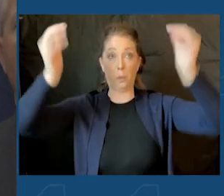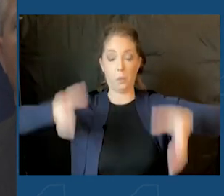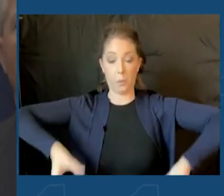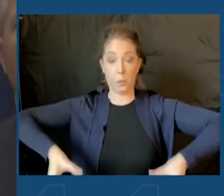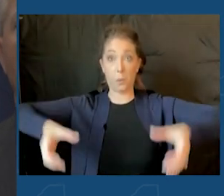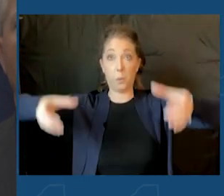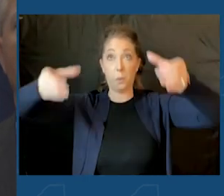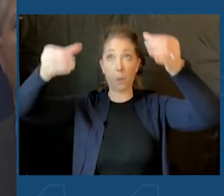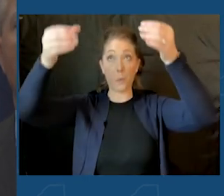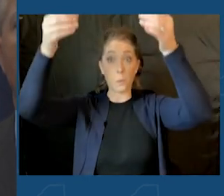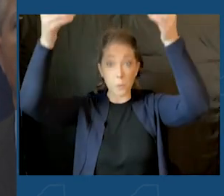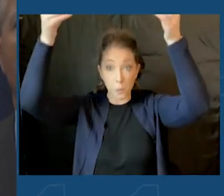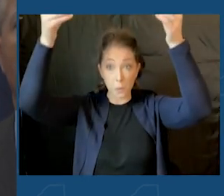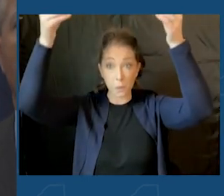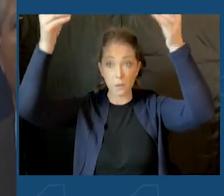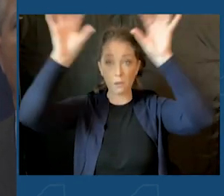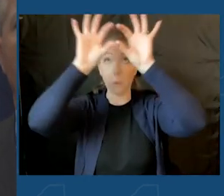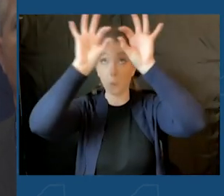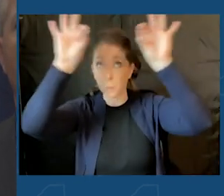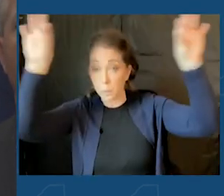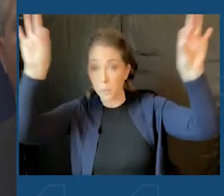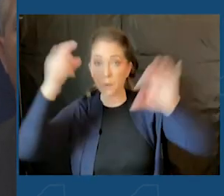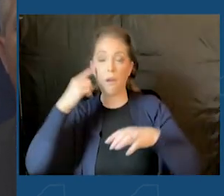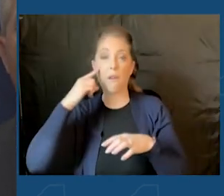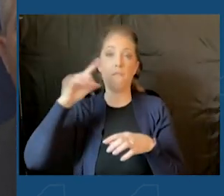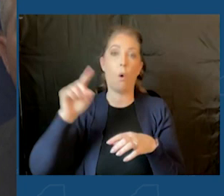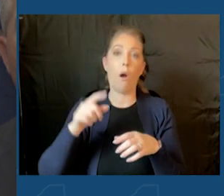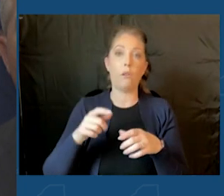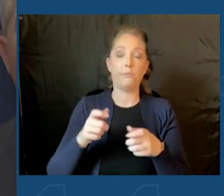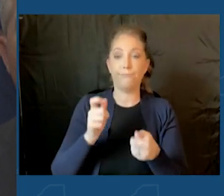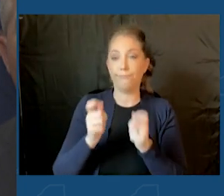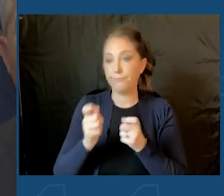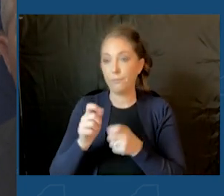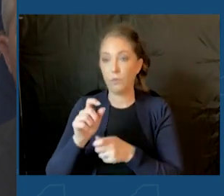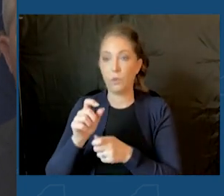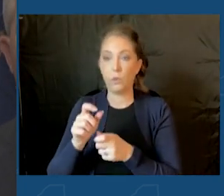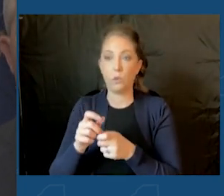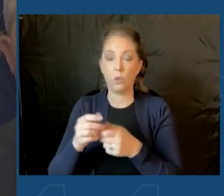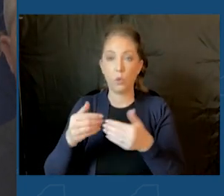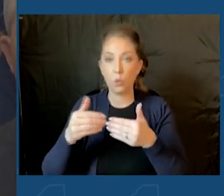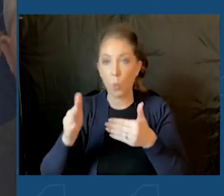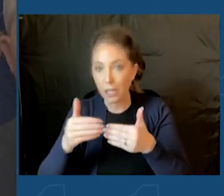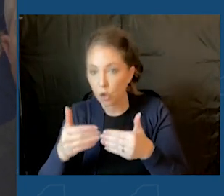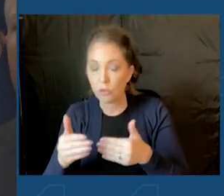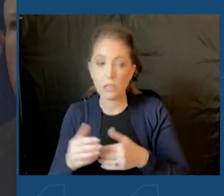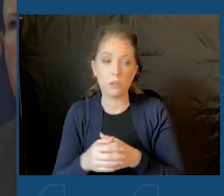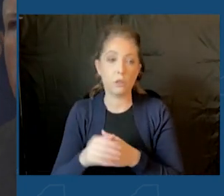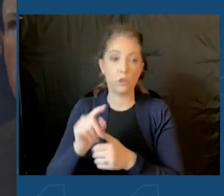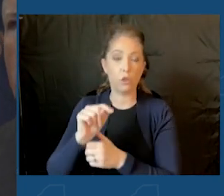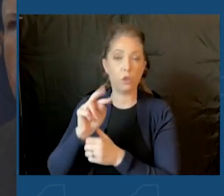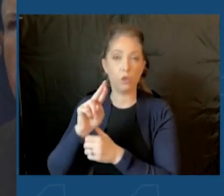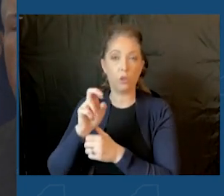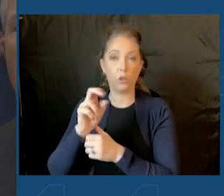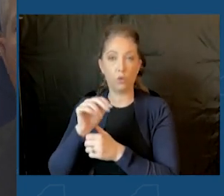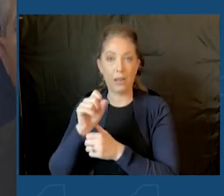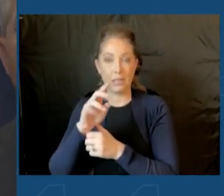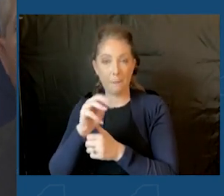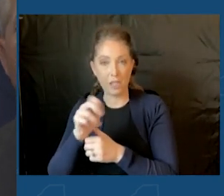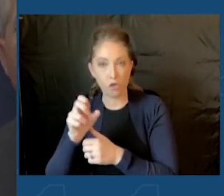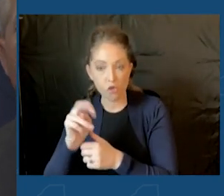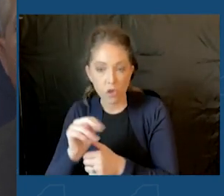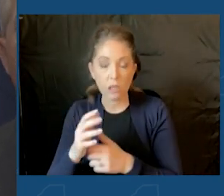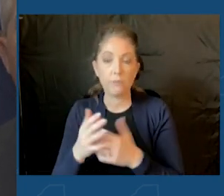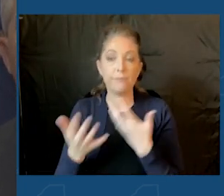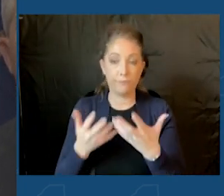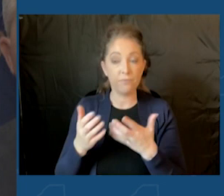can, to fortify switches and transmission, and so they're in a much better place than they've been in.